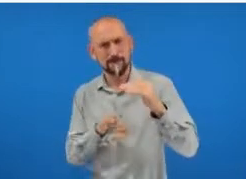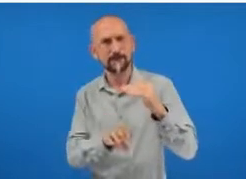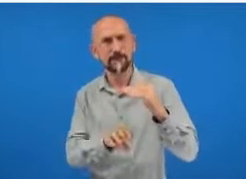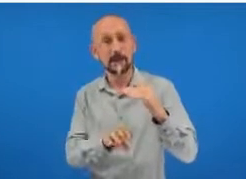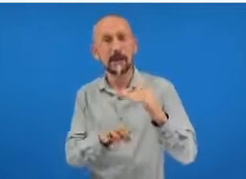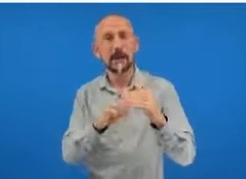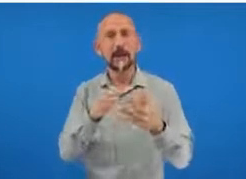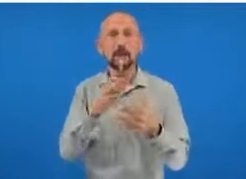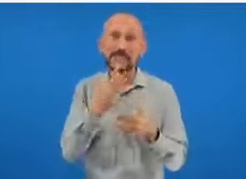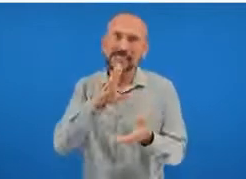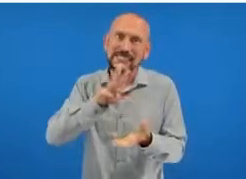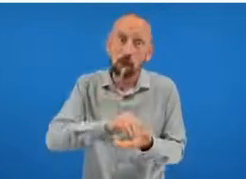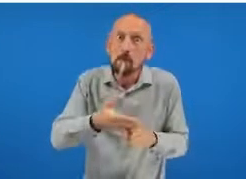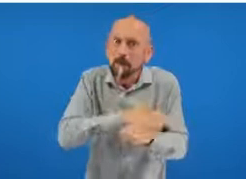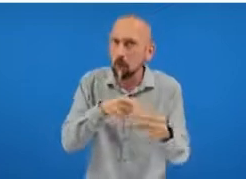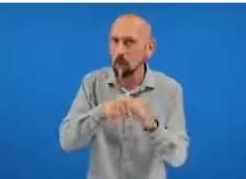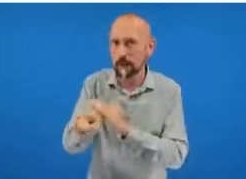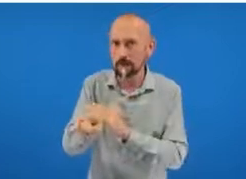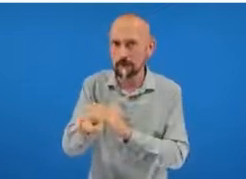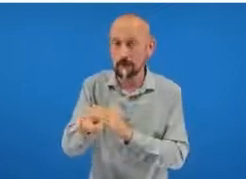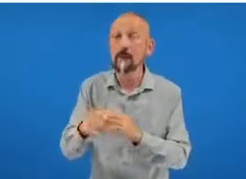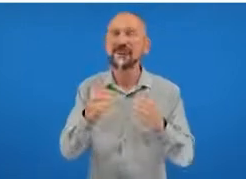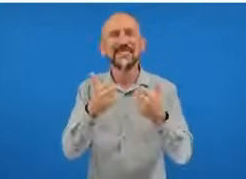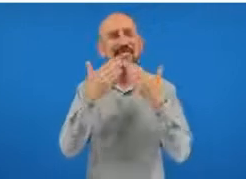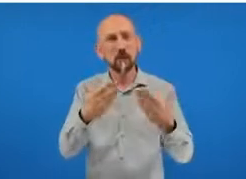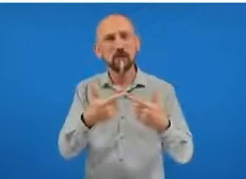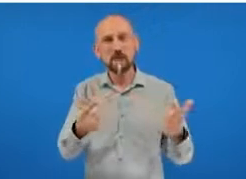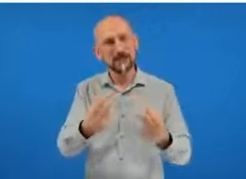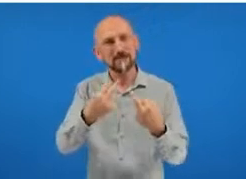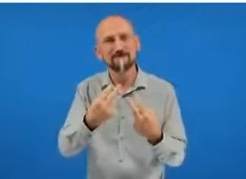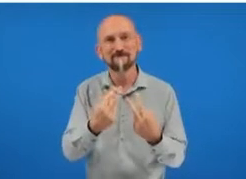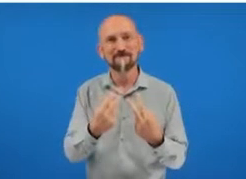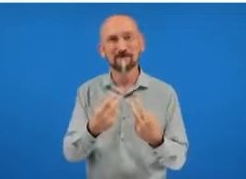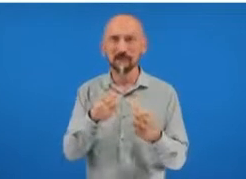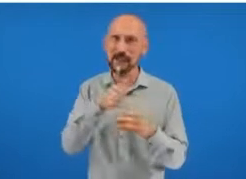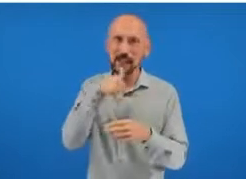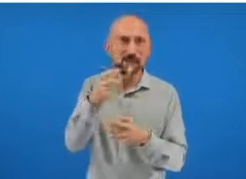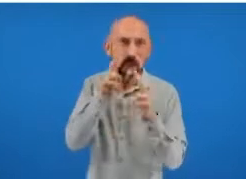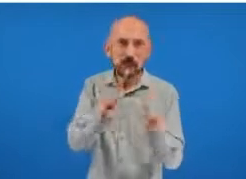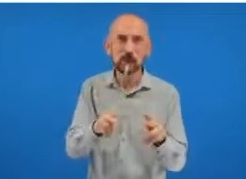certificate before you leave. Thank you very much for joining us today. It's been lovely to see you.